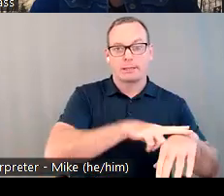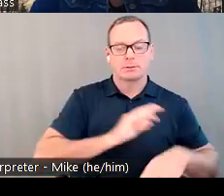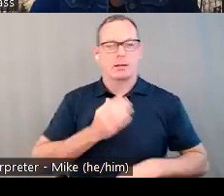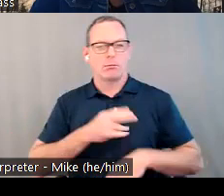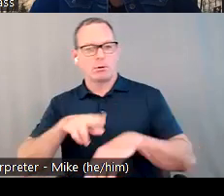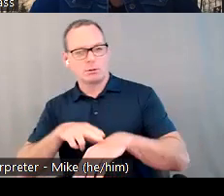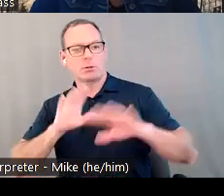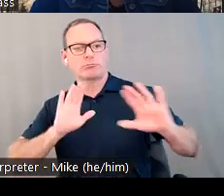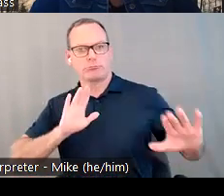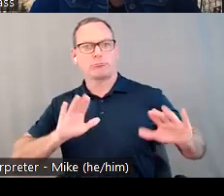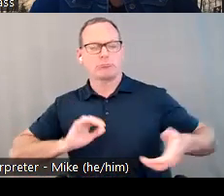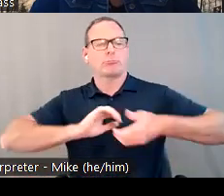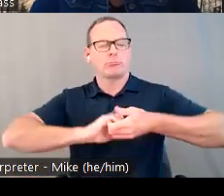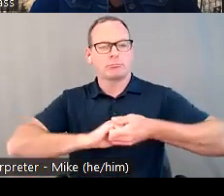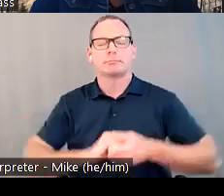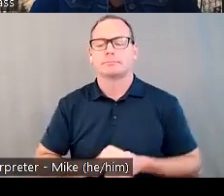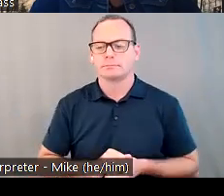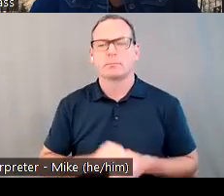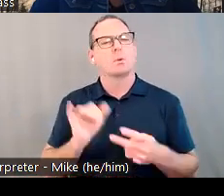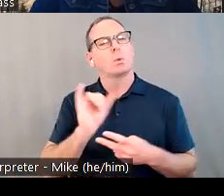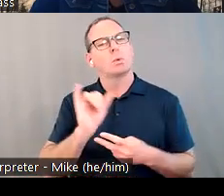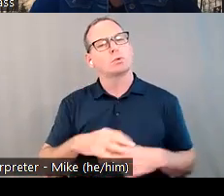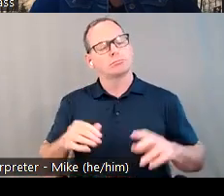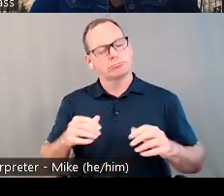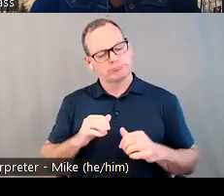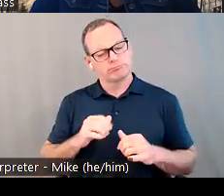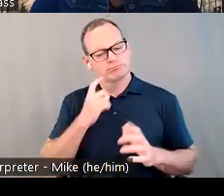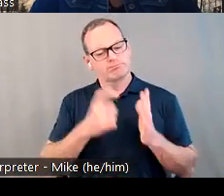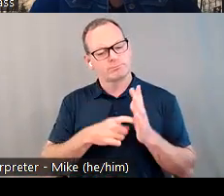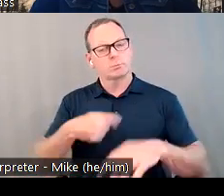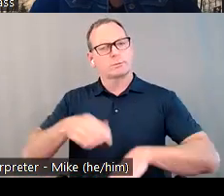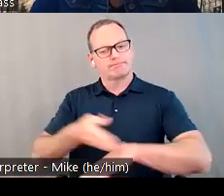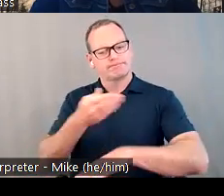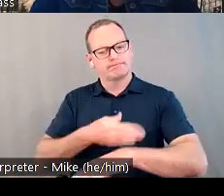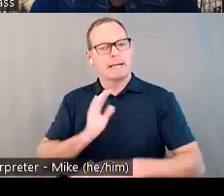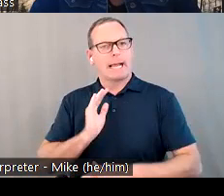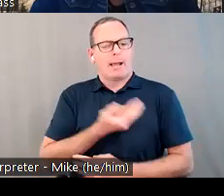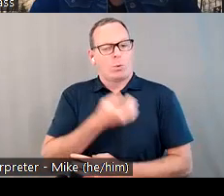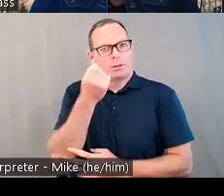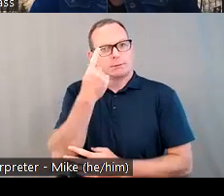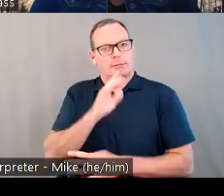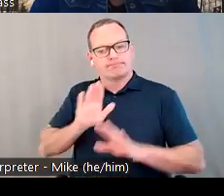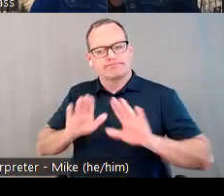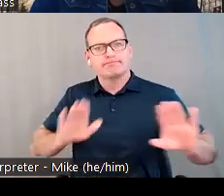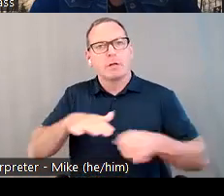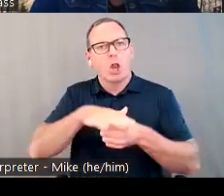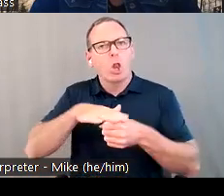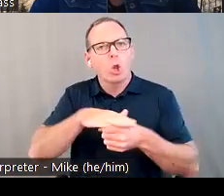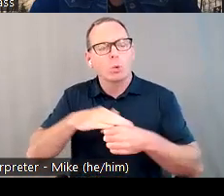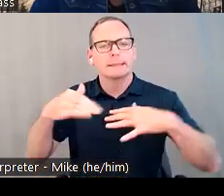own understanding of local Indigenous peoples and their cultures. From coast to coast to